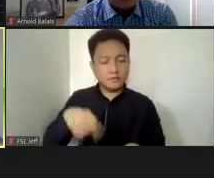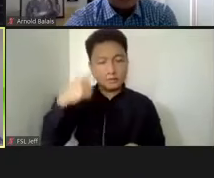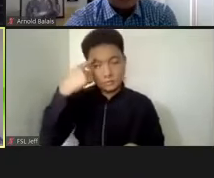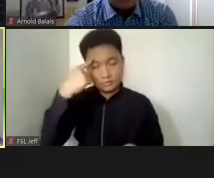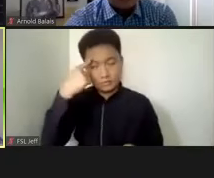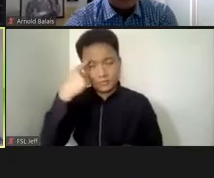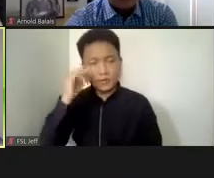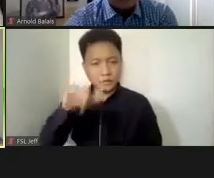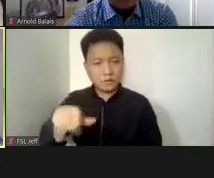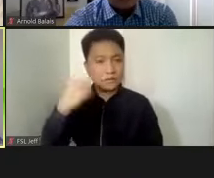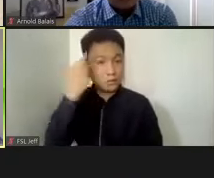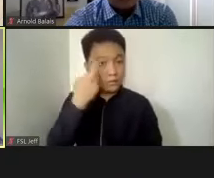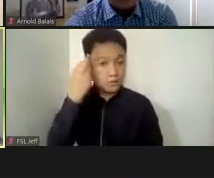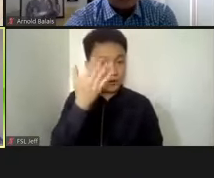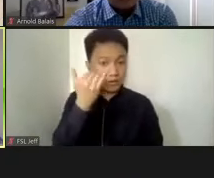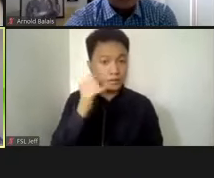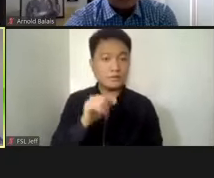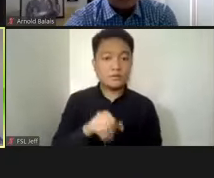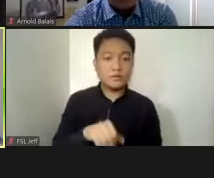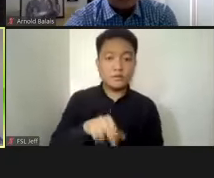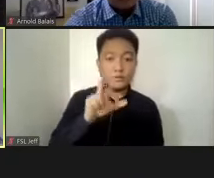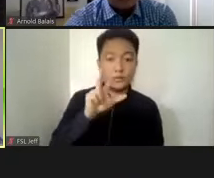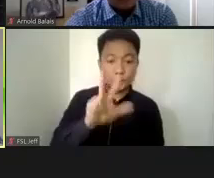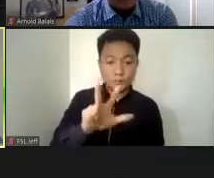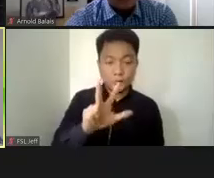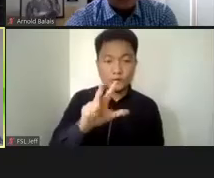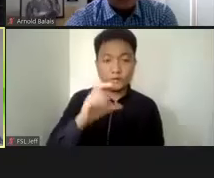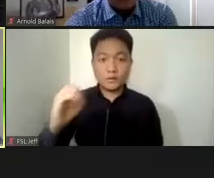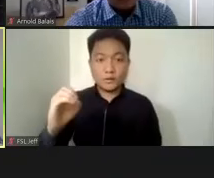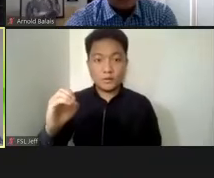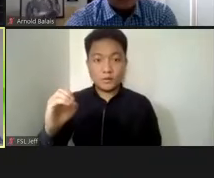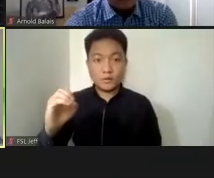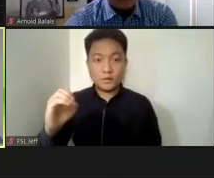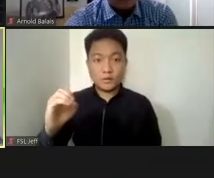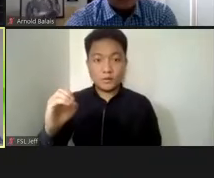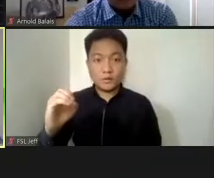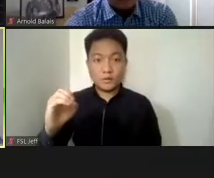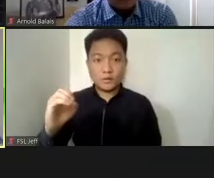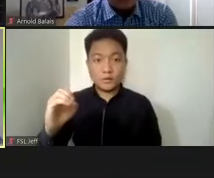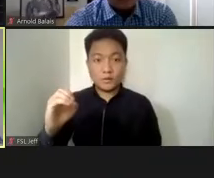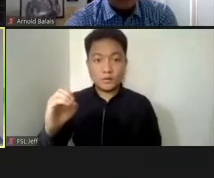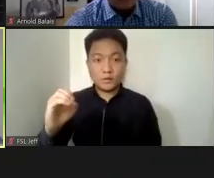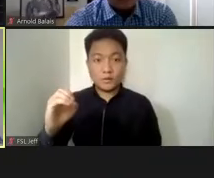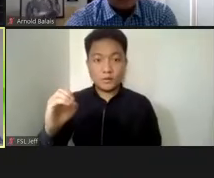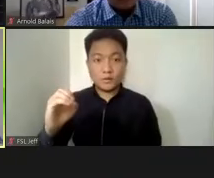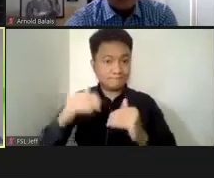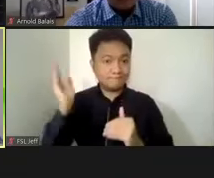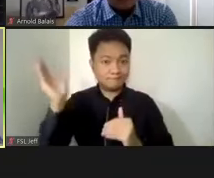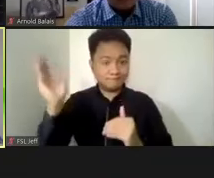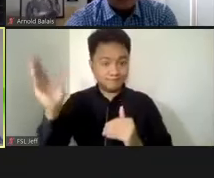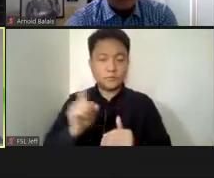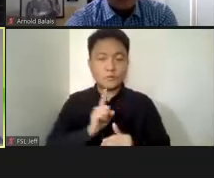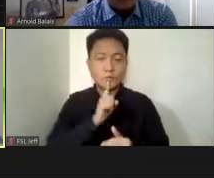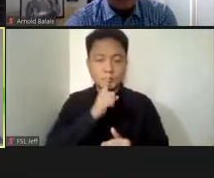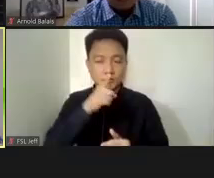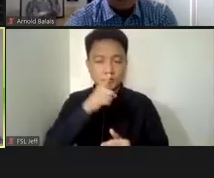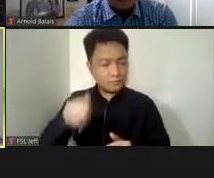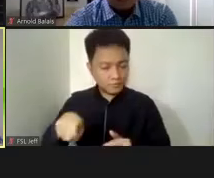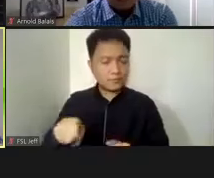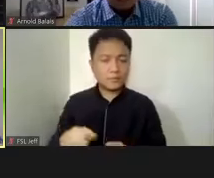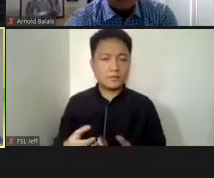should be made available for everyone, so that we can all come together and check ano ba yung mga ganitong capabilities na meron